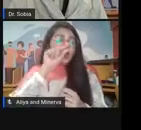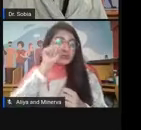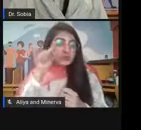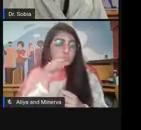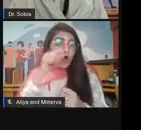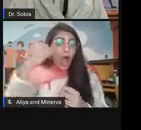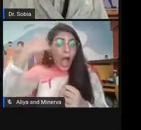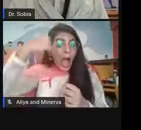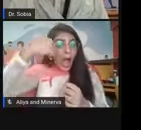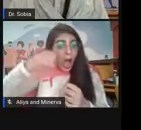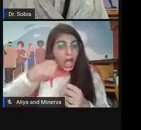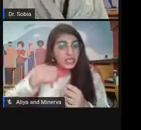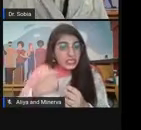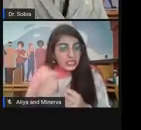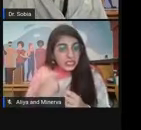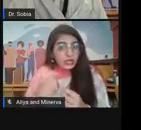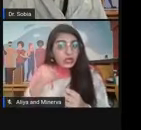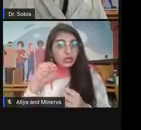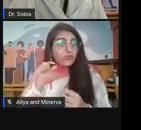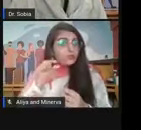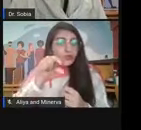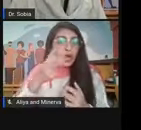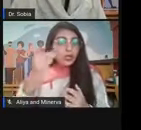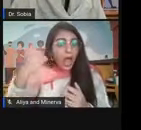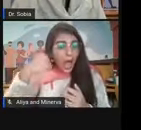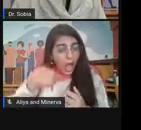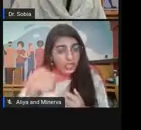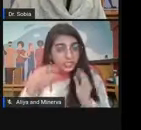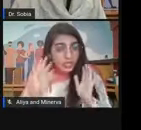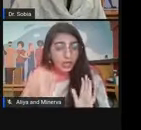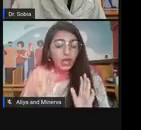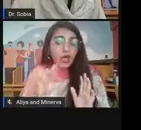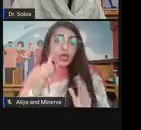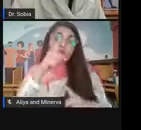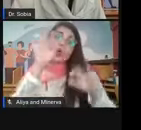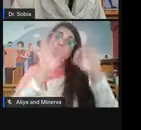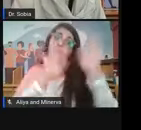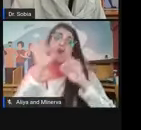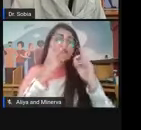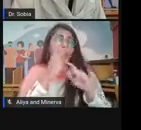then it becomes a symptom. It's not normal and you need to be careful.